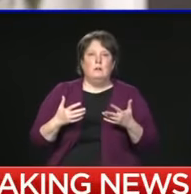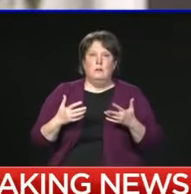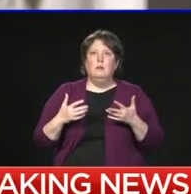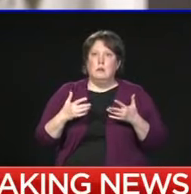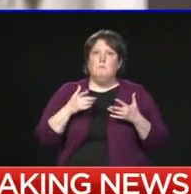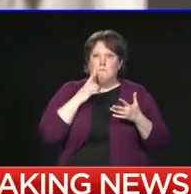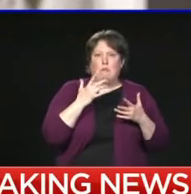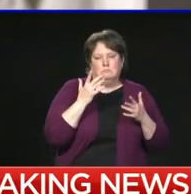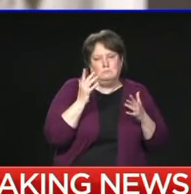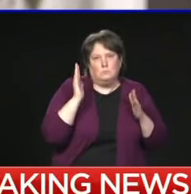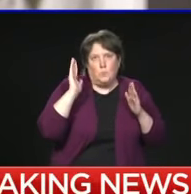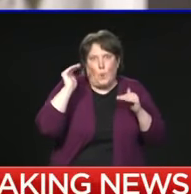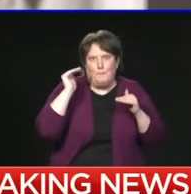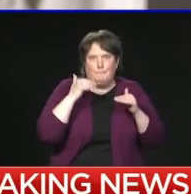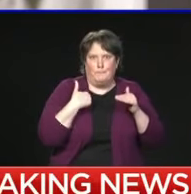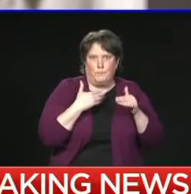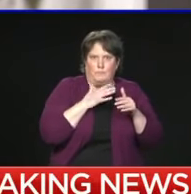have, hopefully,